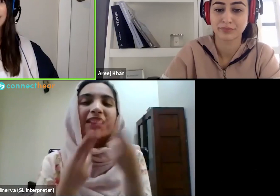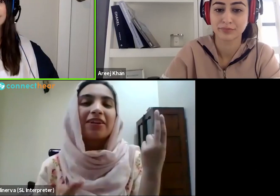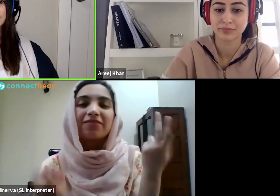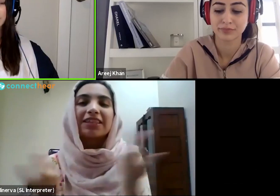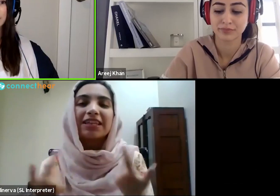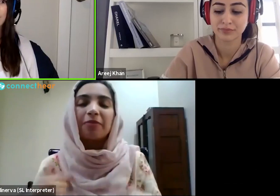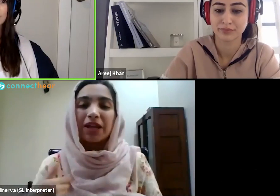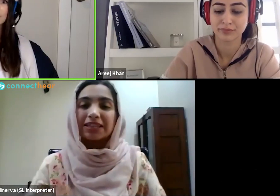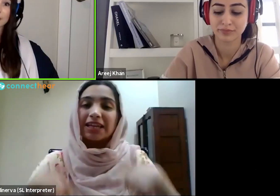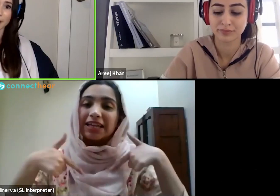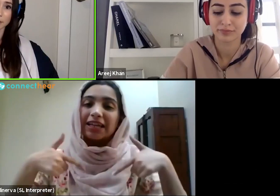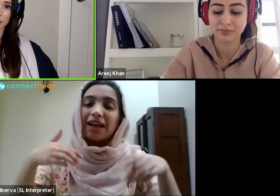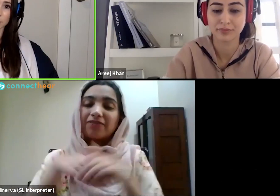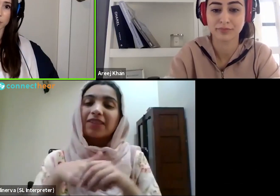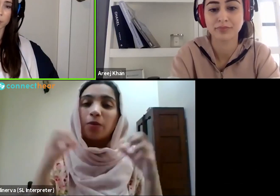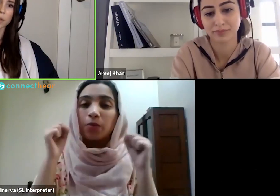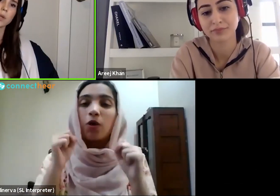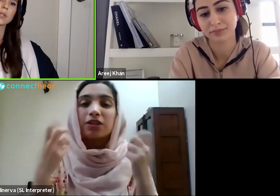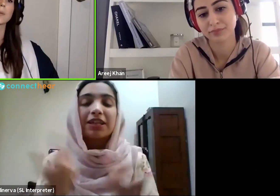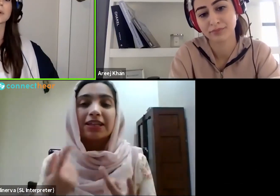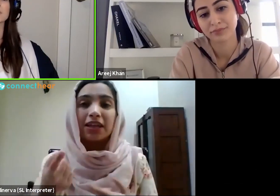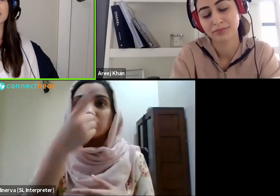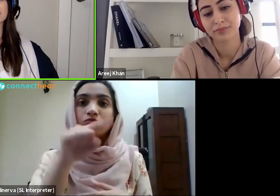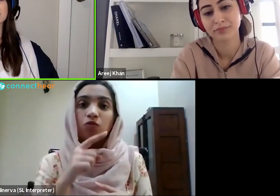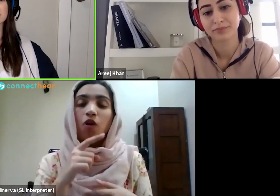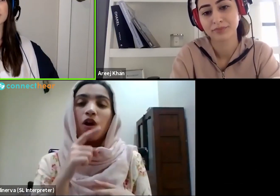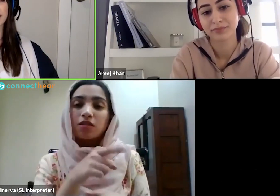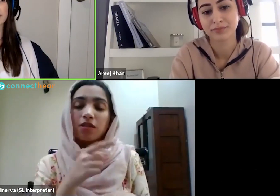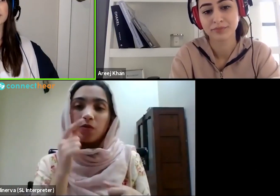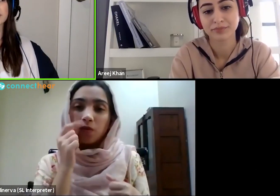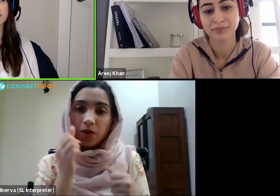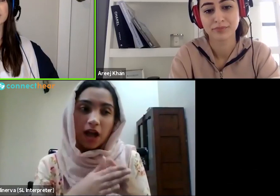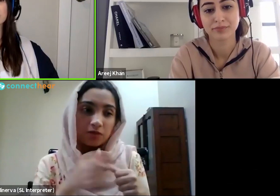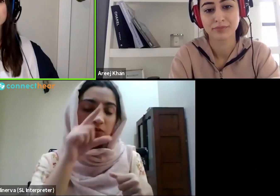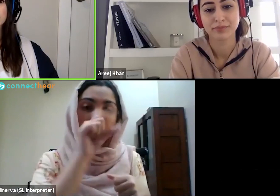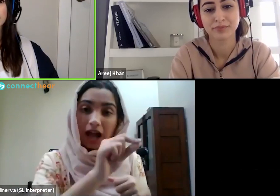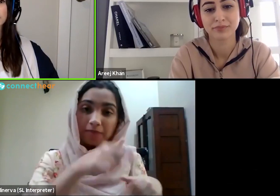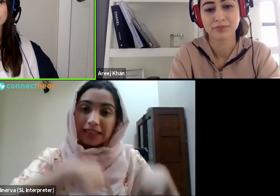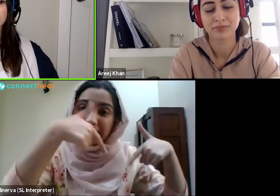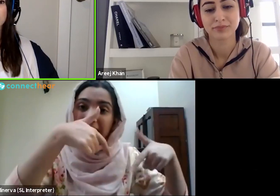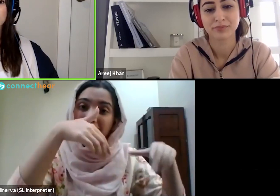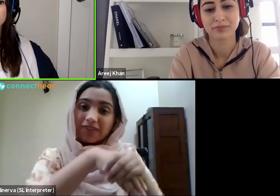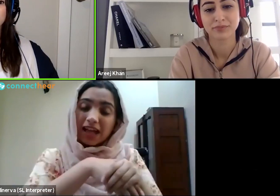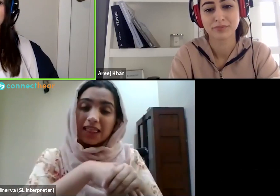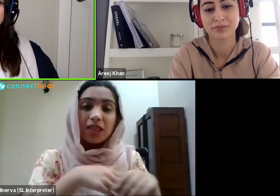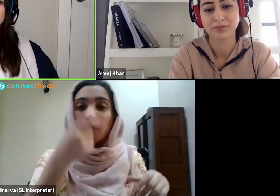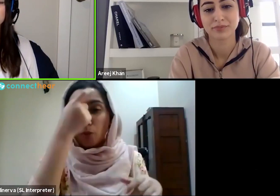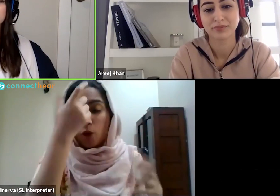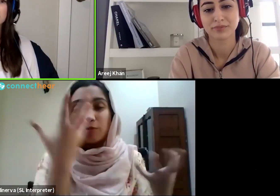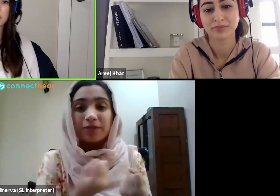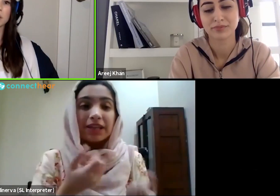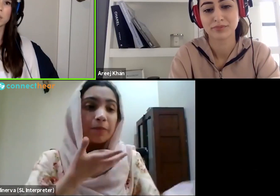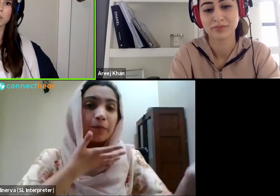I had to adapt and how he had to adapt too. So my biggest relationship with that is, don't be afraid to tell your